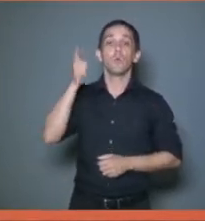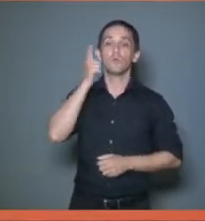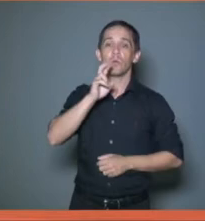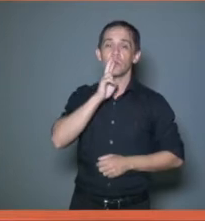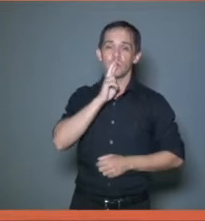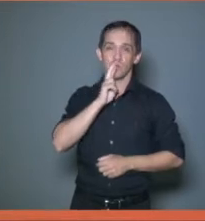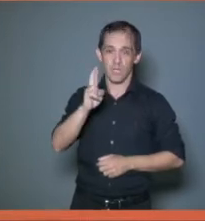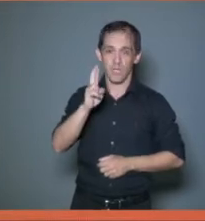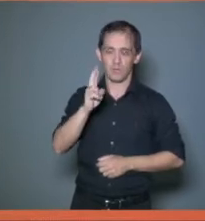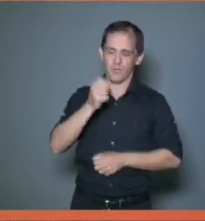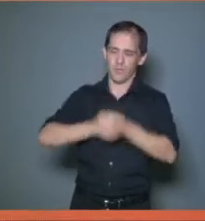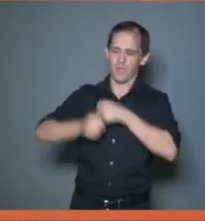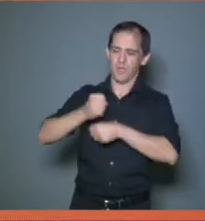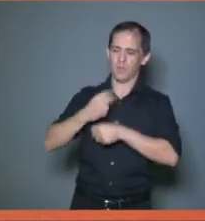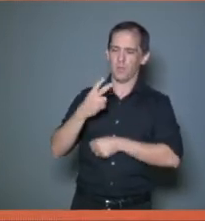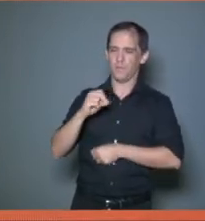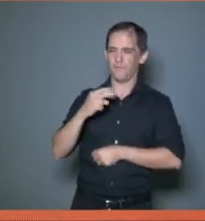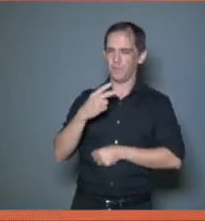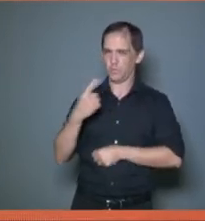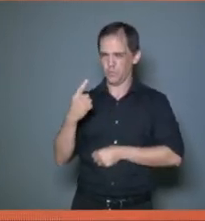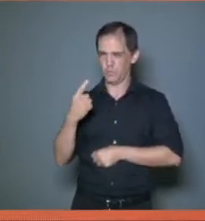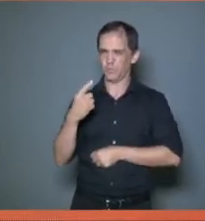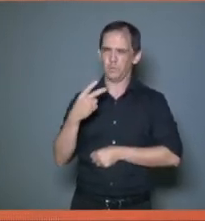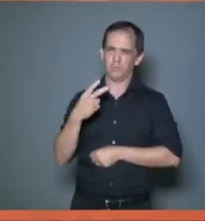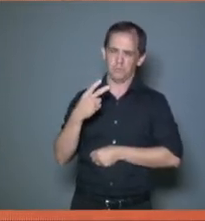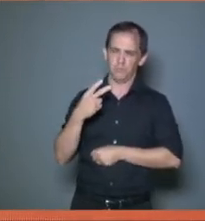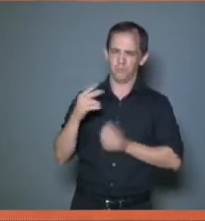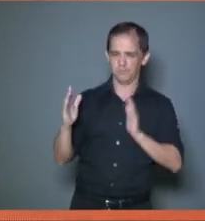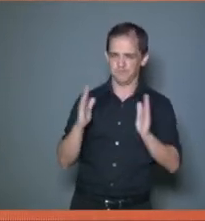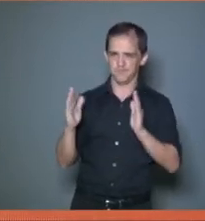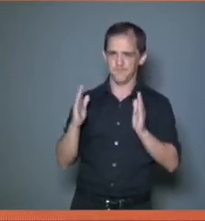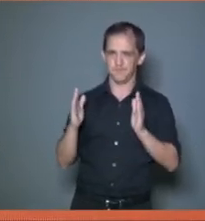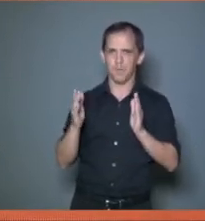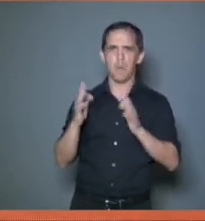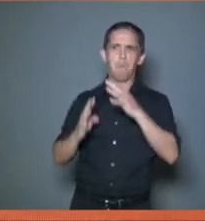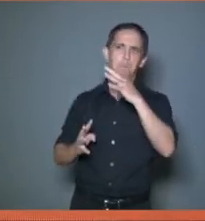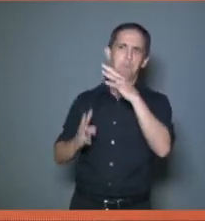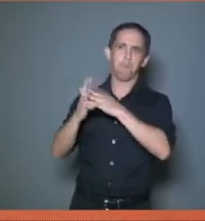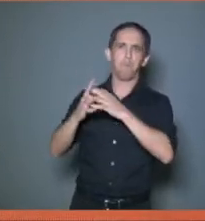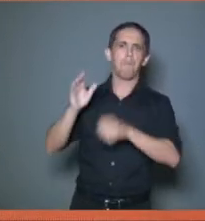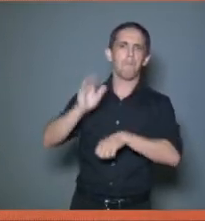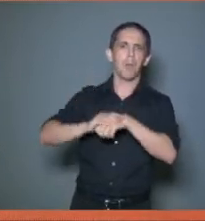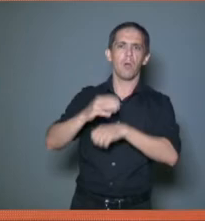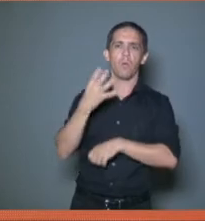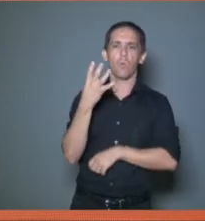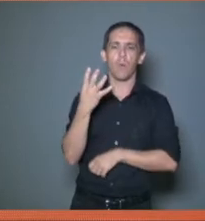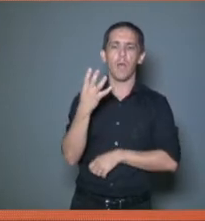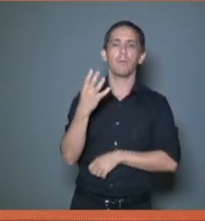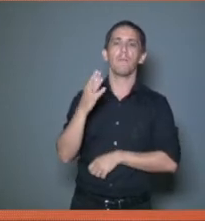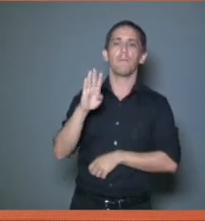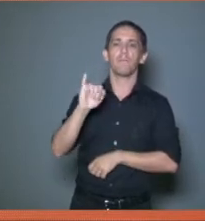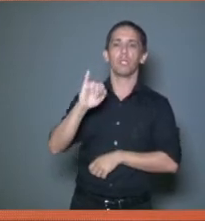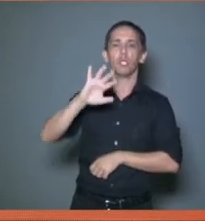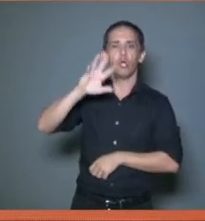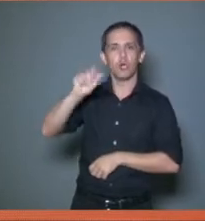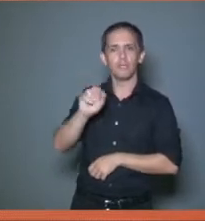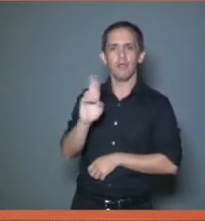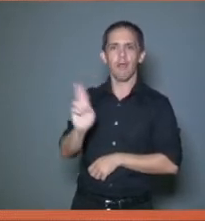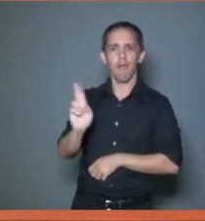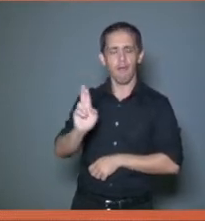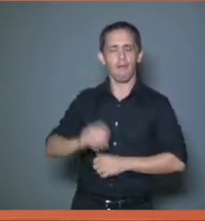we achieved in the 2021 season, record numbers, more than 4 million reals,